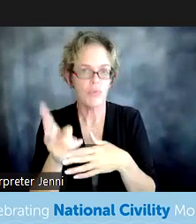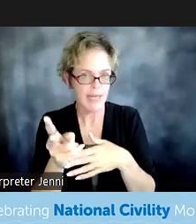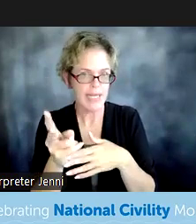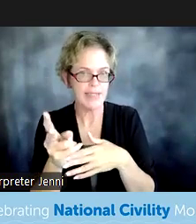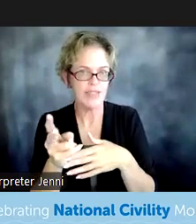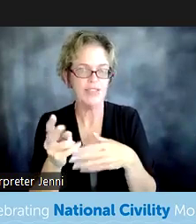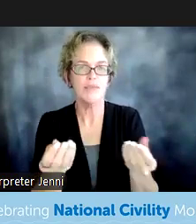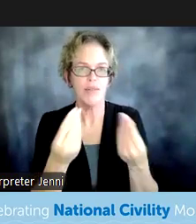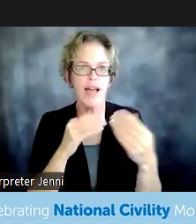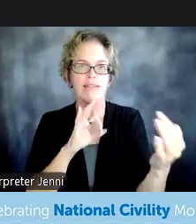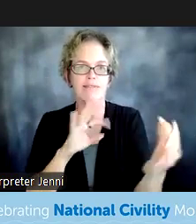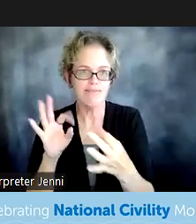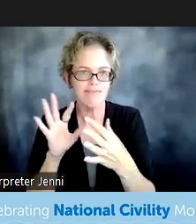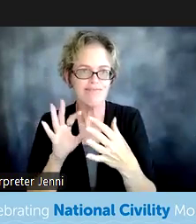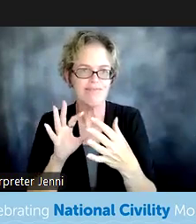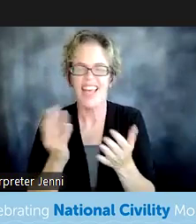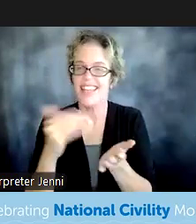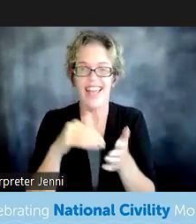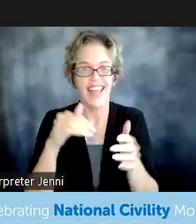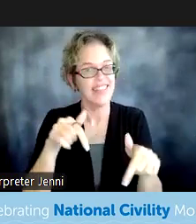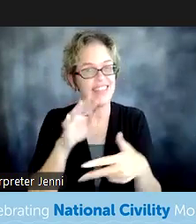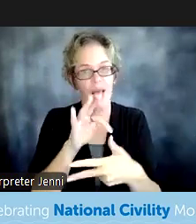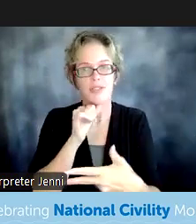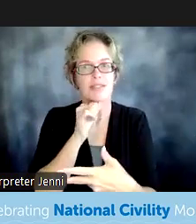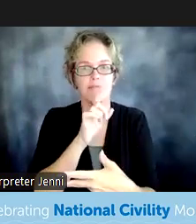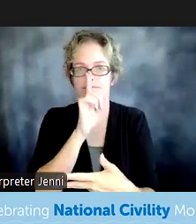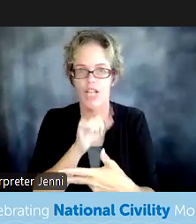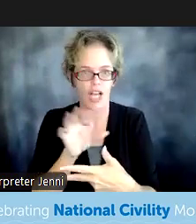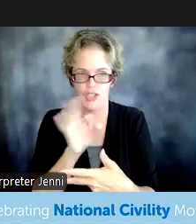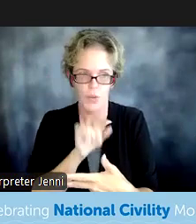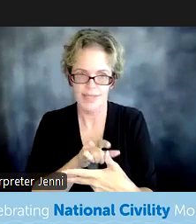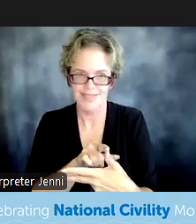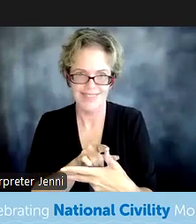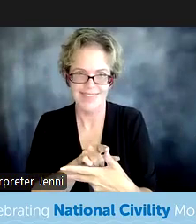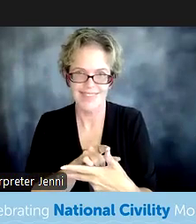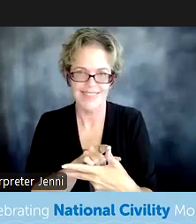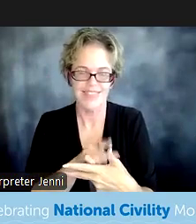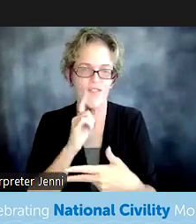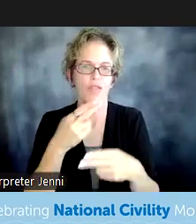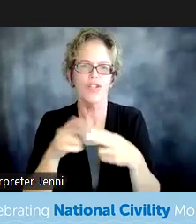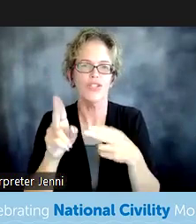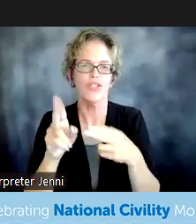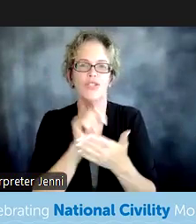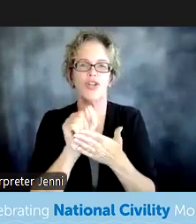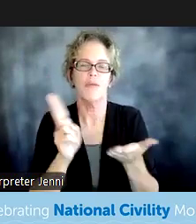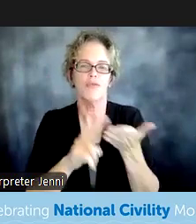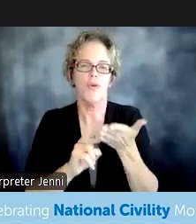to provide feedback on this option. And again, this option was not chosen as the short-term enrollment policy.